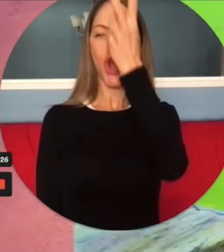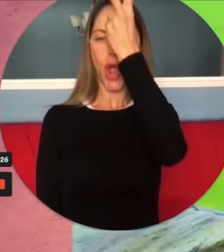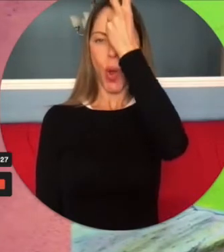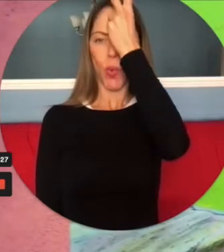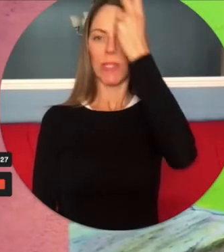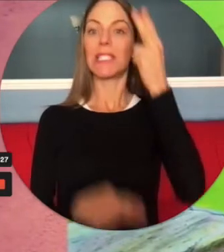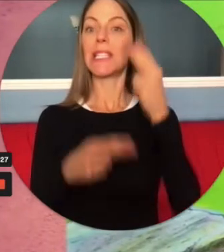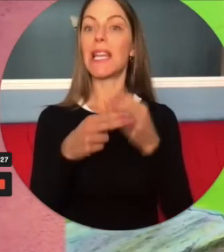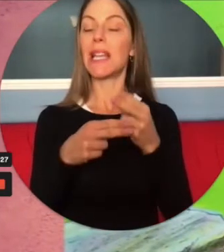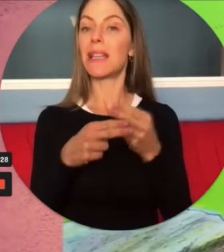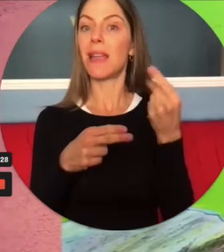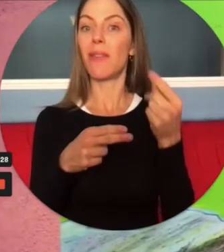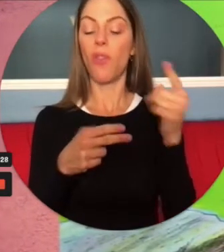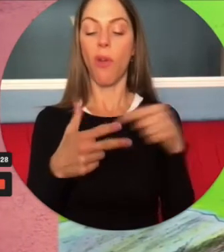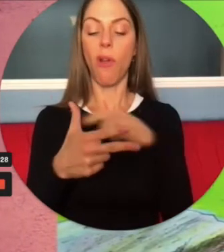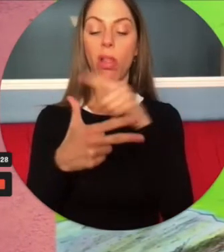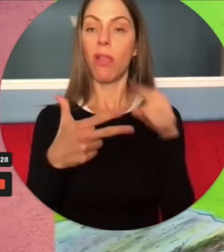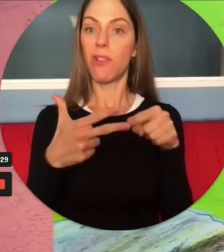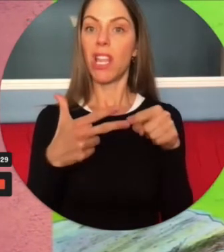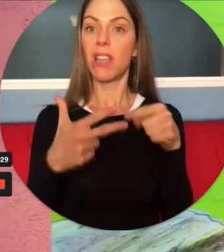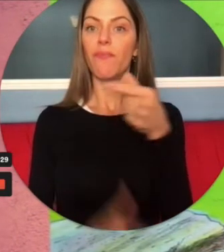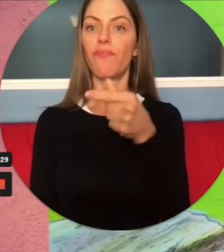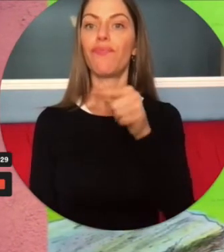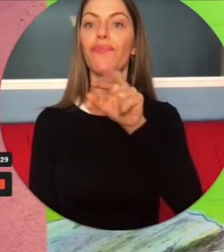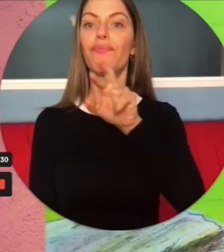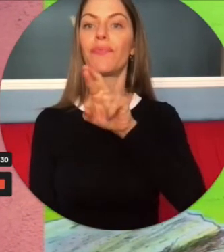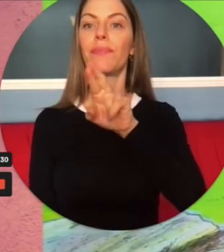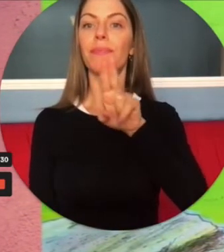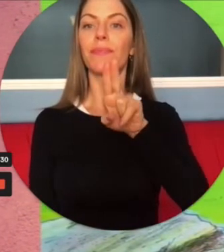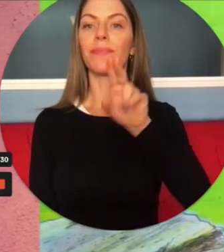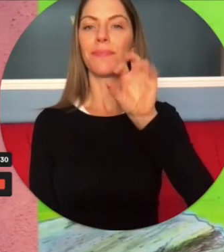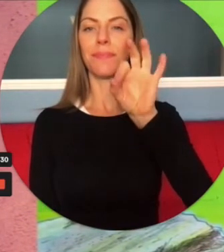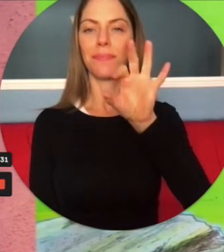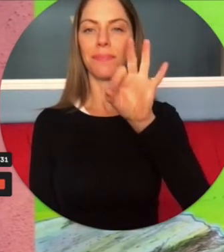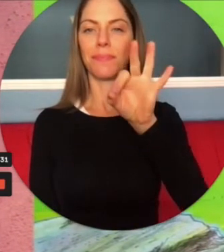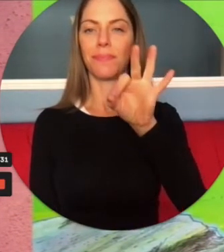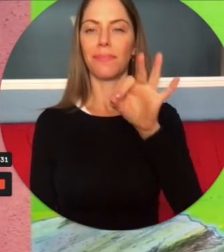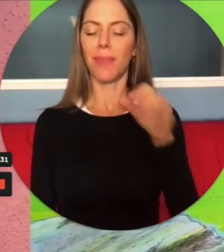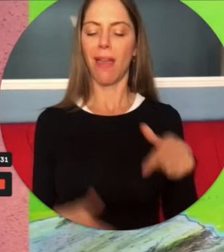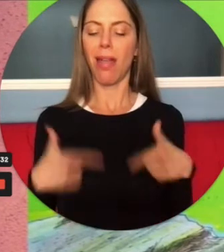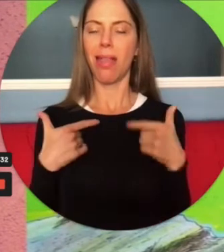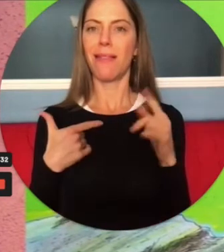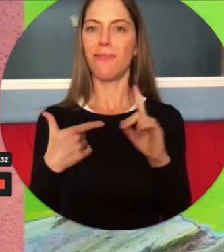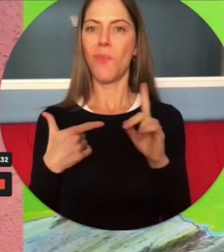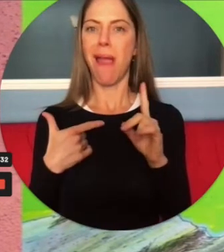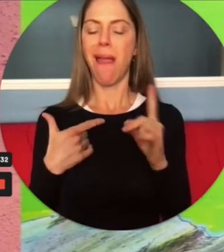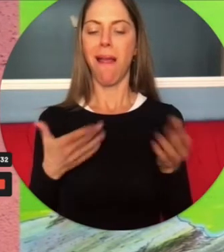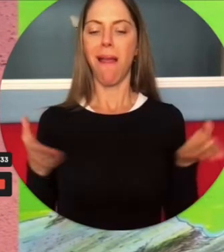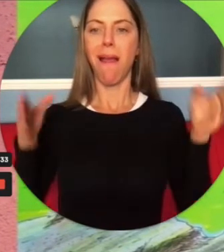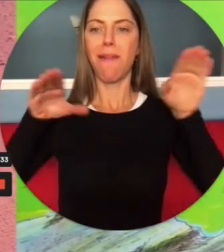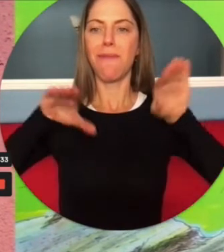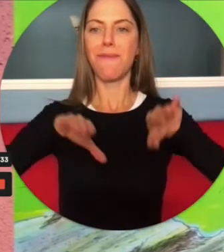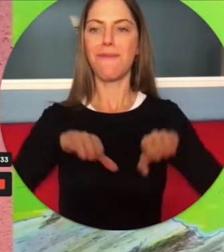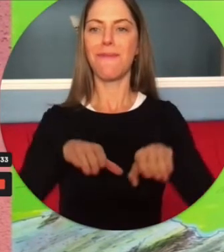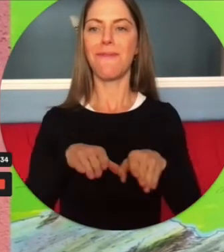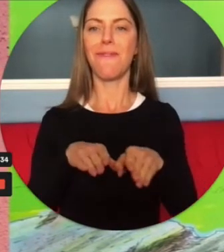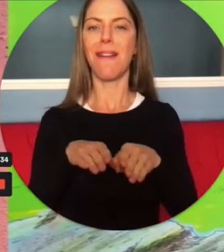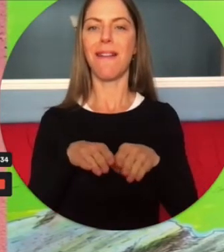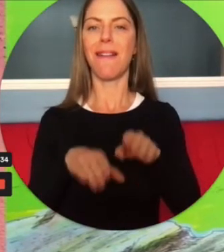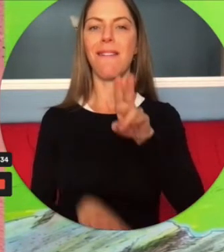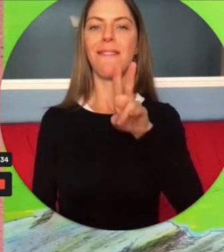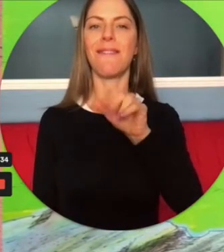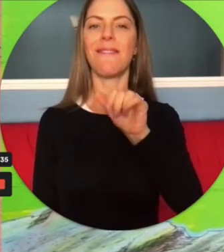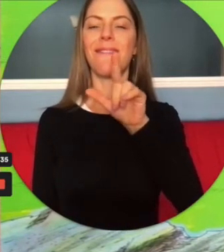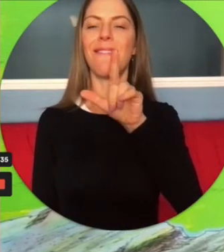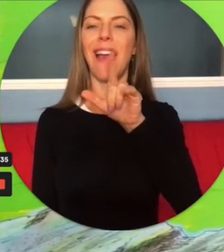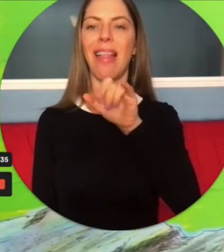there was very little grass in the valley and the billy goats were hungry they wanted to go up the hillside to a fine metal full of